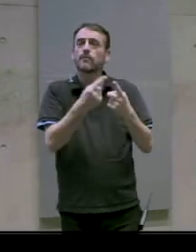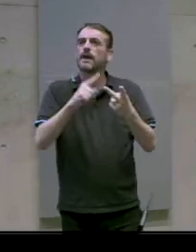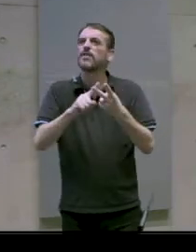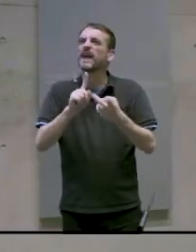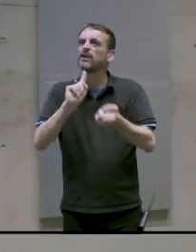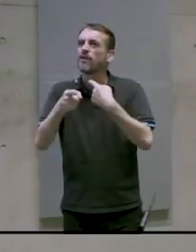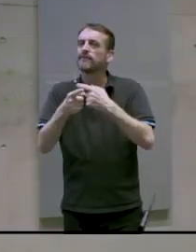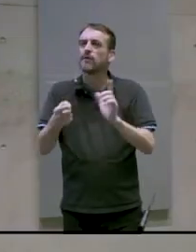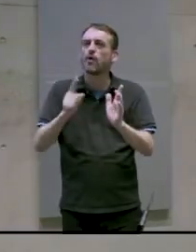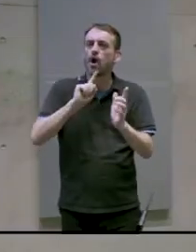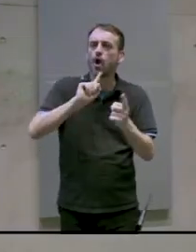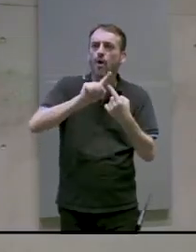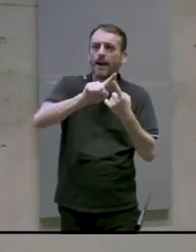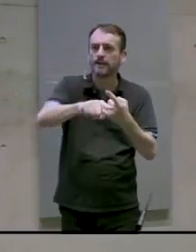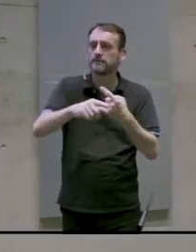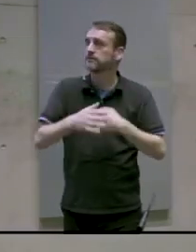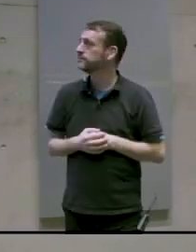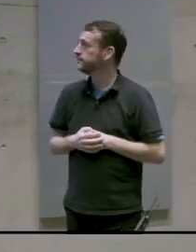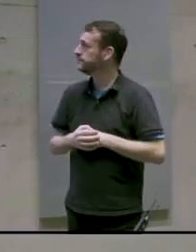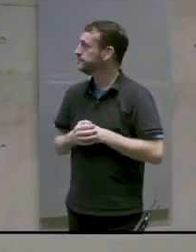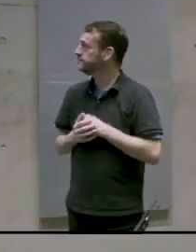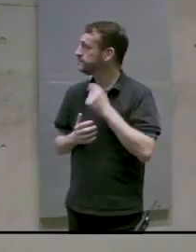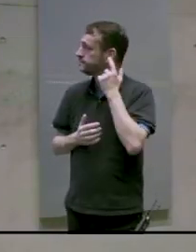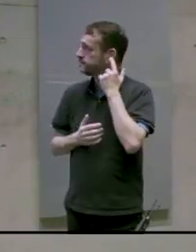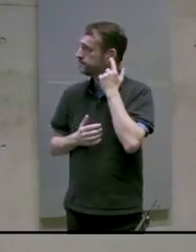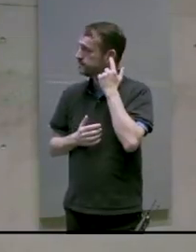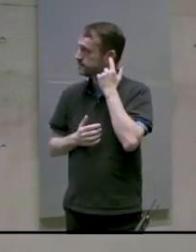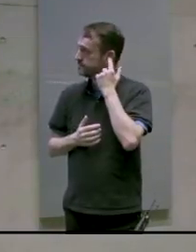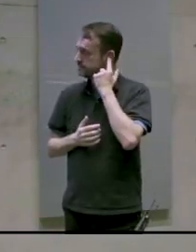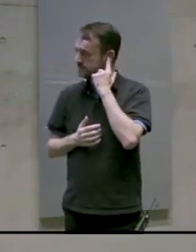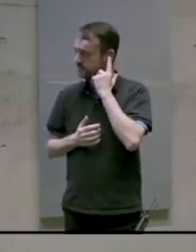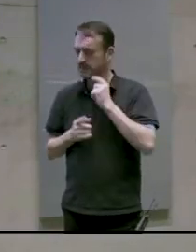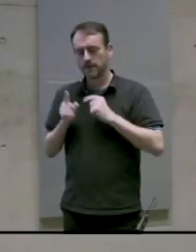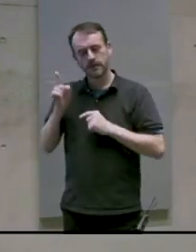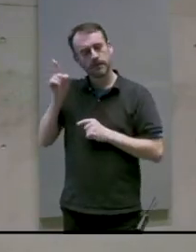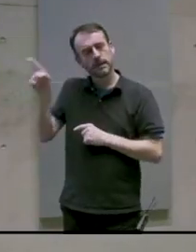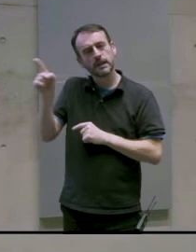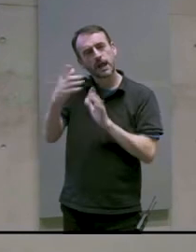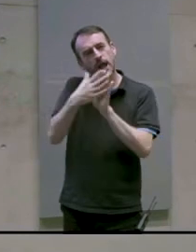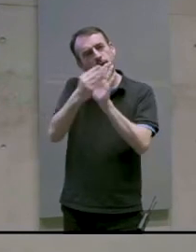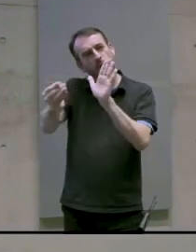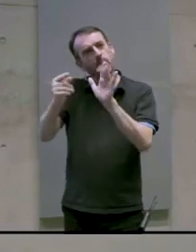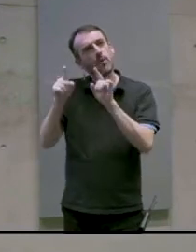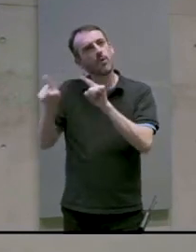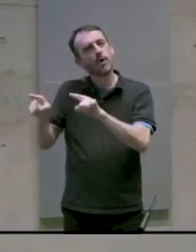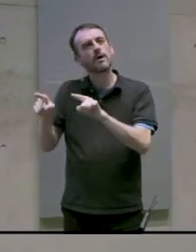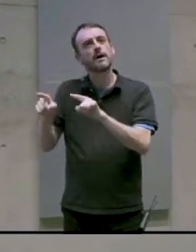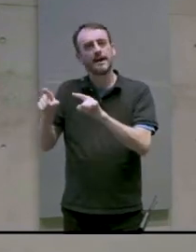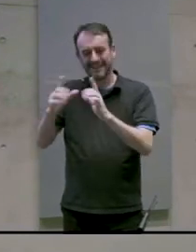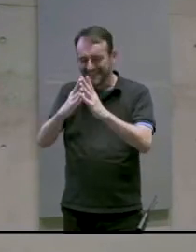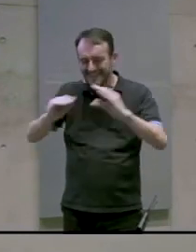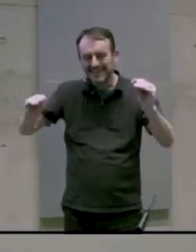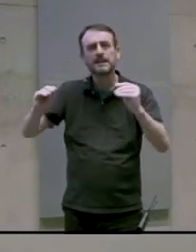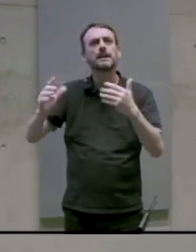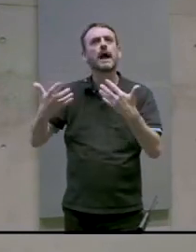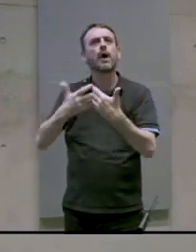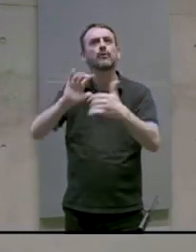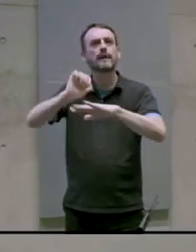did. Here was a little example of how you might set up a little scene.